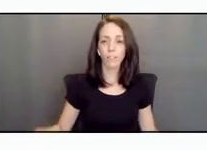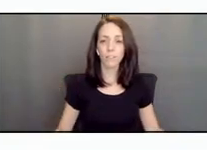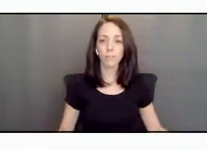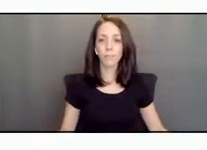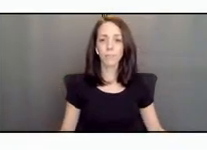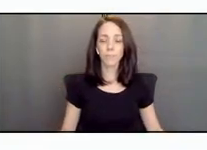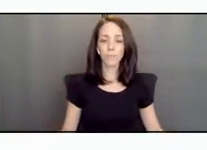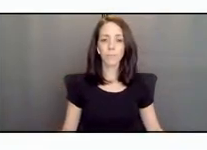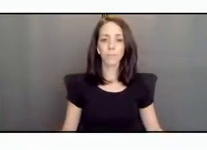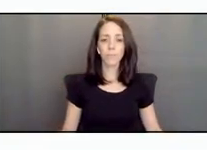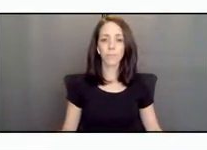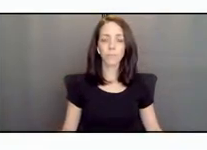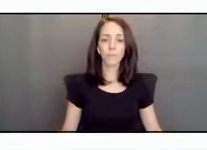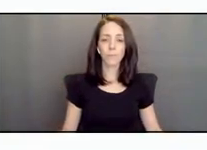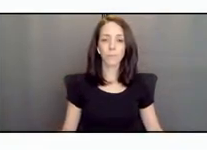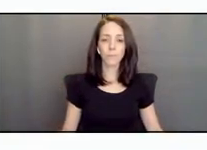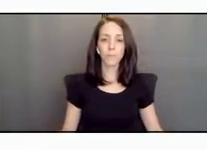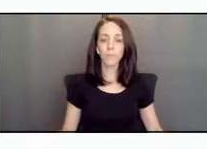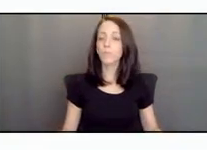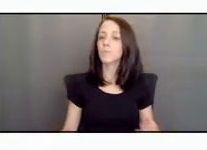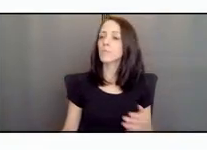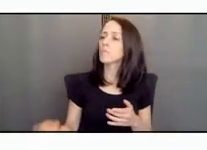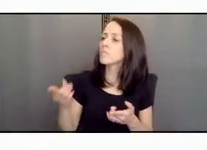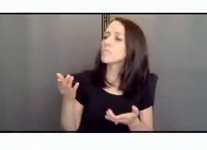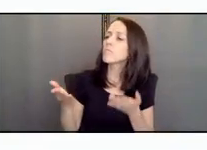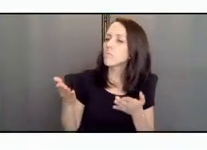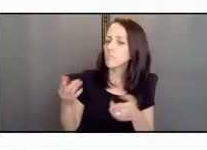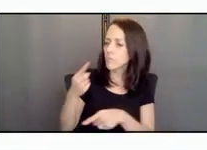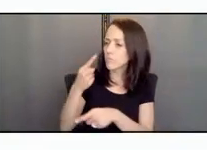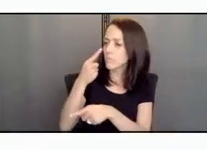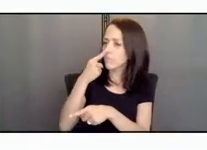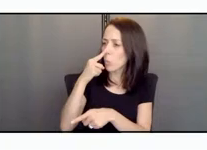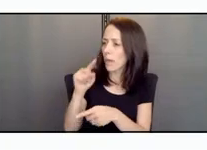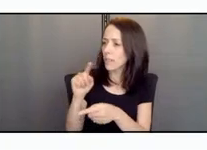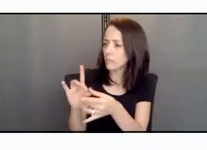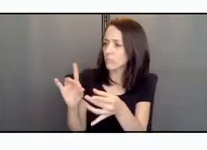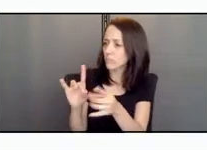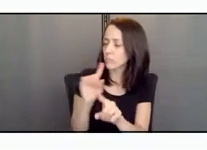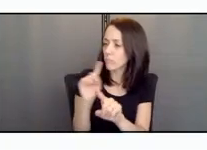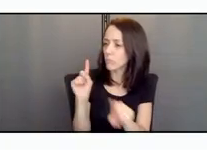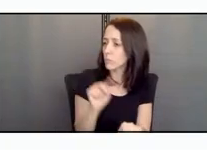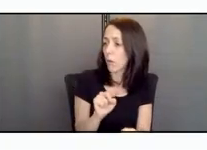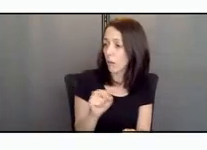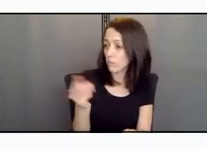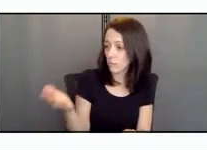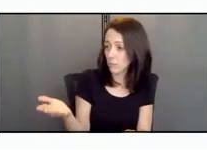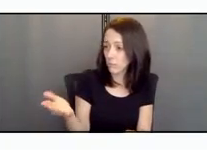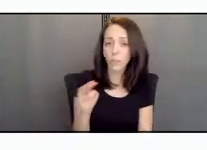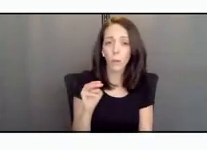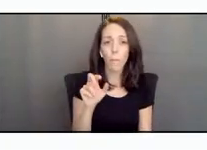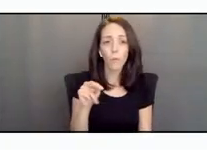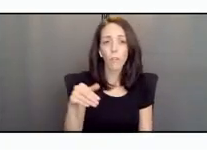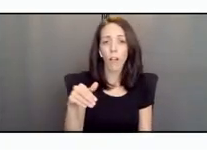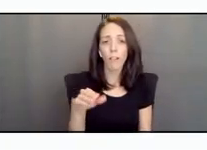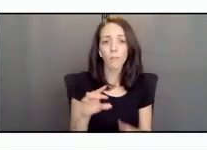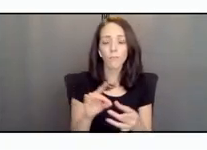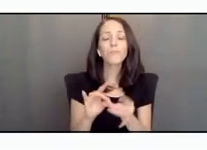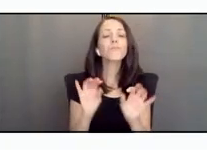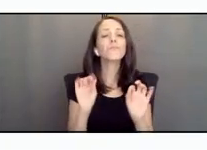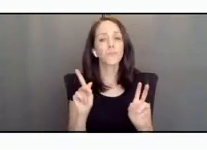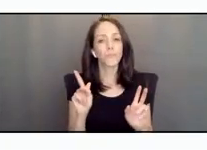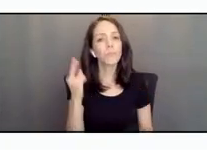Very briefly. Perhaps you can speak to a comment, but the motion hasn't moved. All right. Well, the reason I make